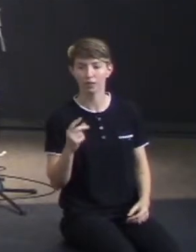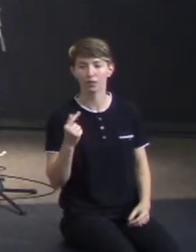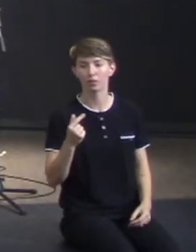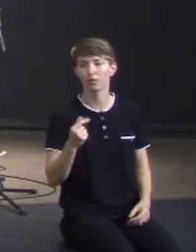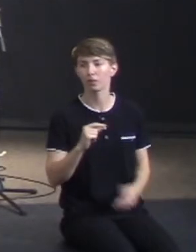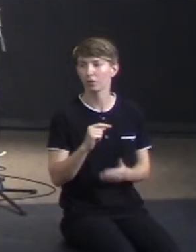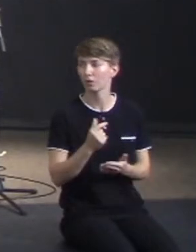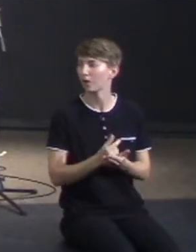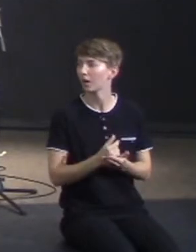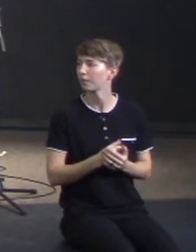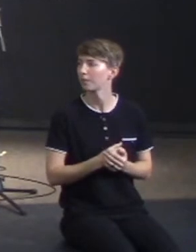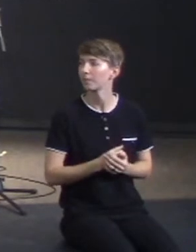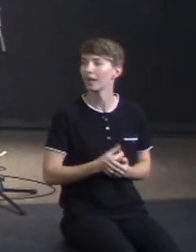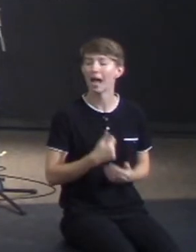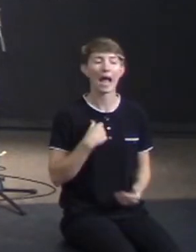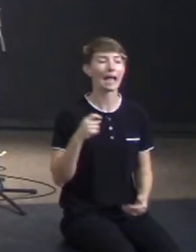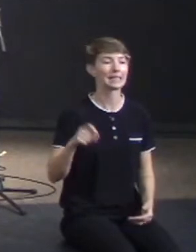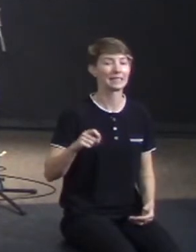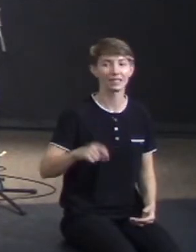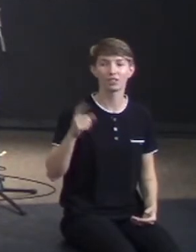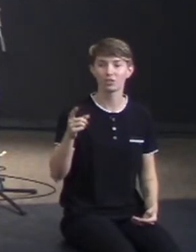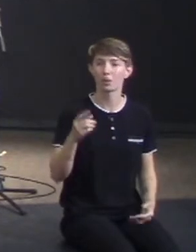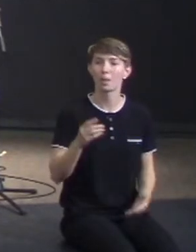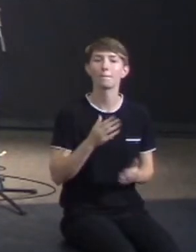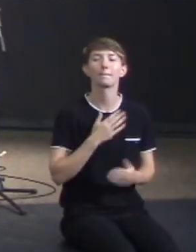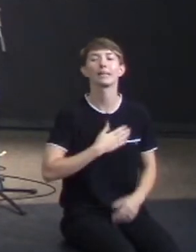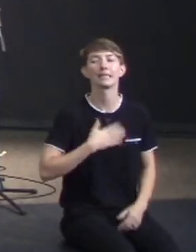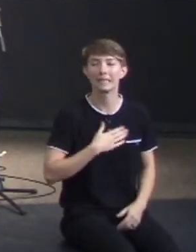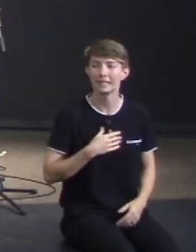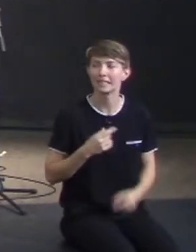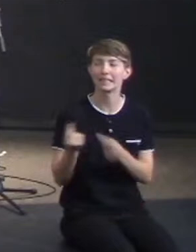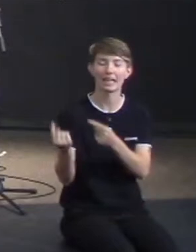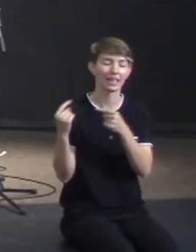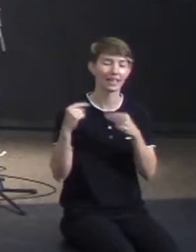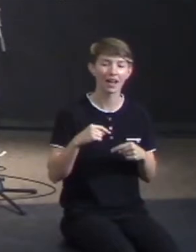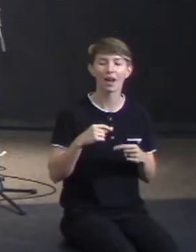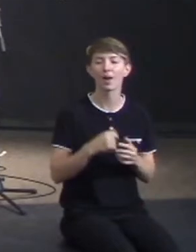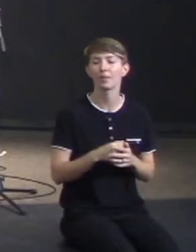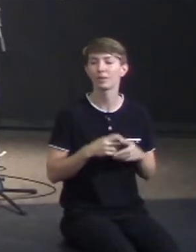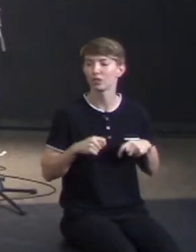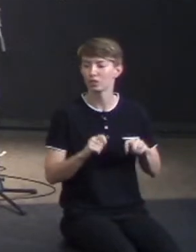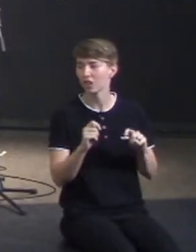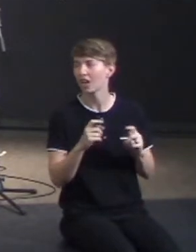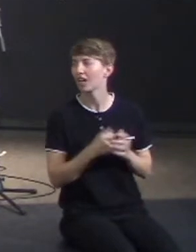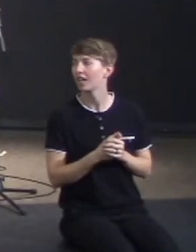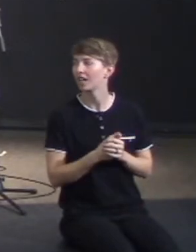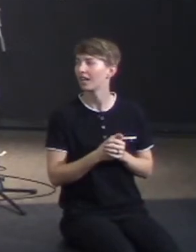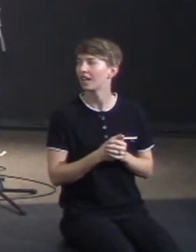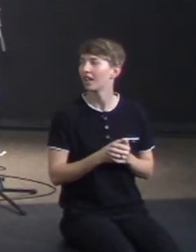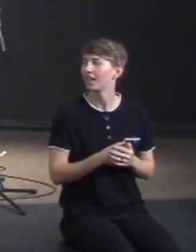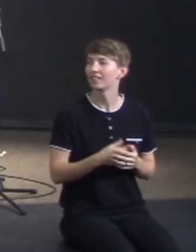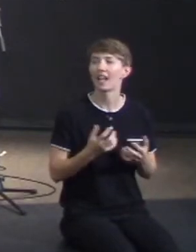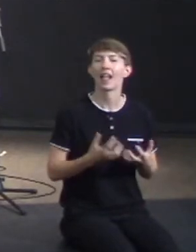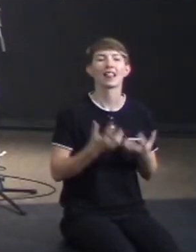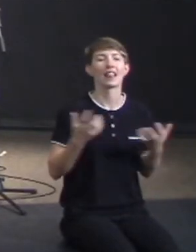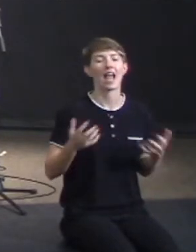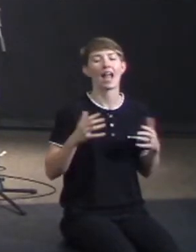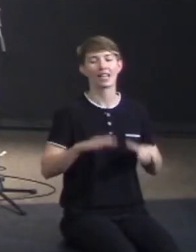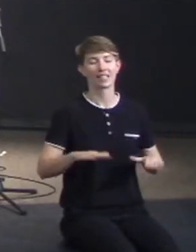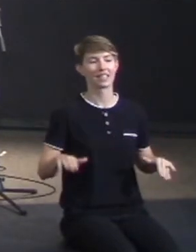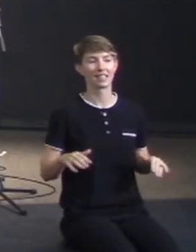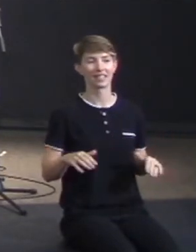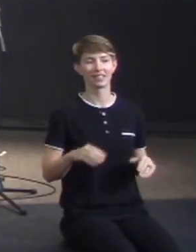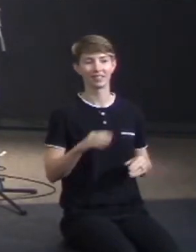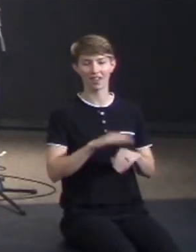you. Please come and audition, okay? Because there's going to be a lot of little kids on the stage, and so you're going to help me out, right?